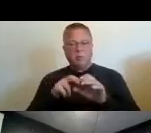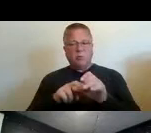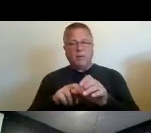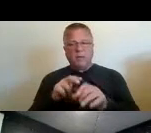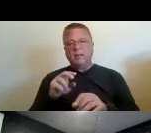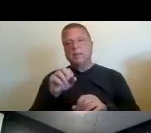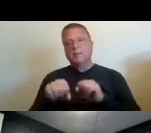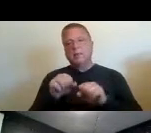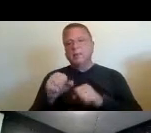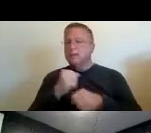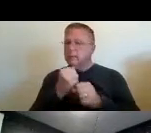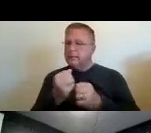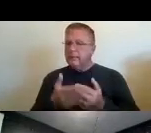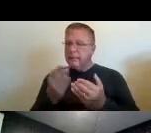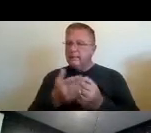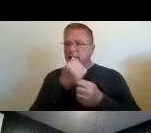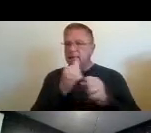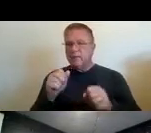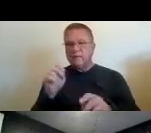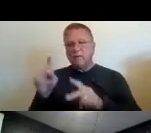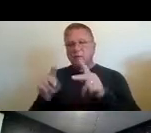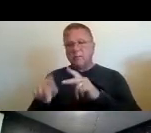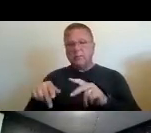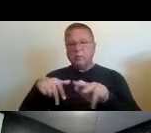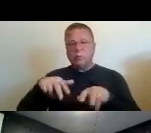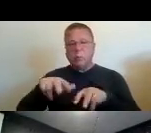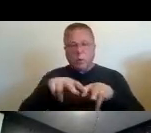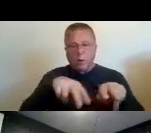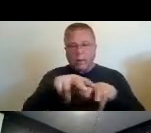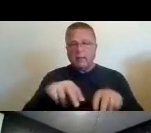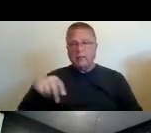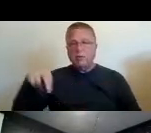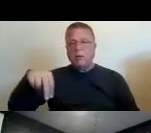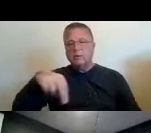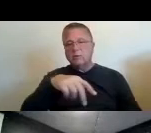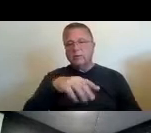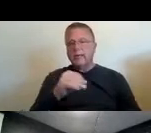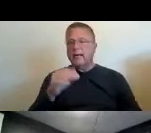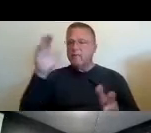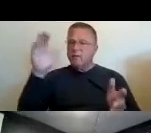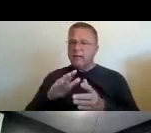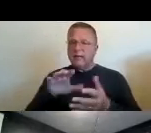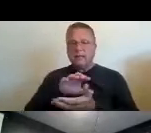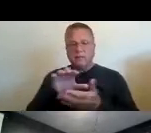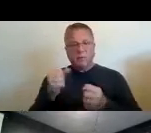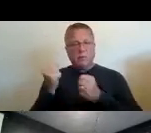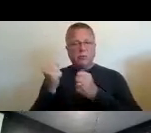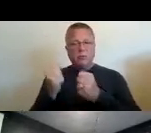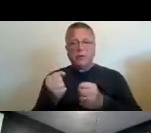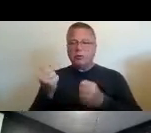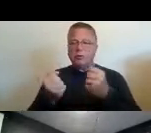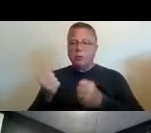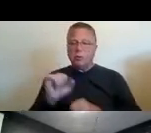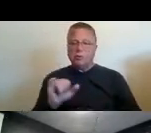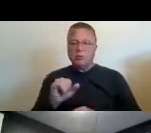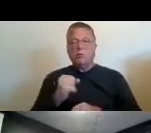for people who are walking to use the street and to cross the street. And it makes it less confusing for people when they're driving their cars. So we want to make sure that as